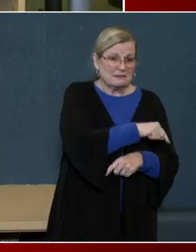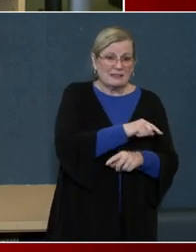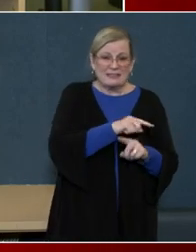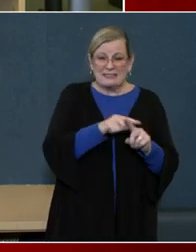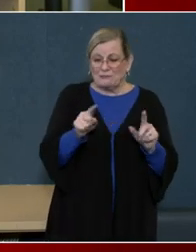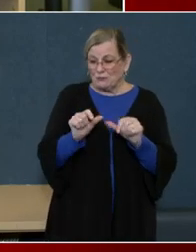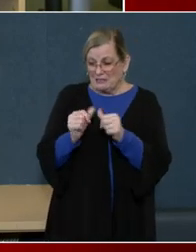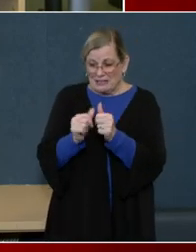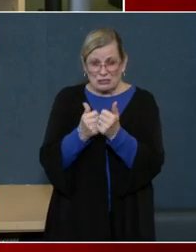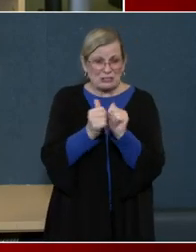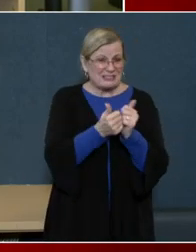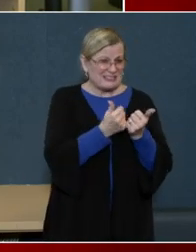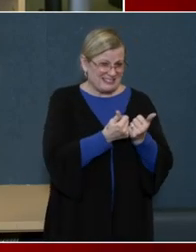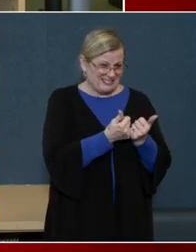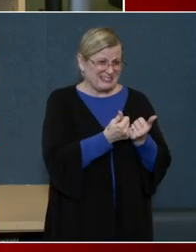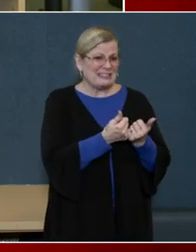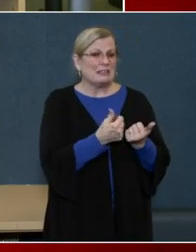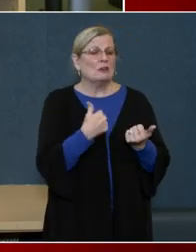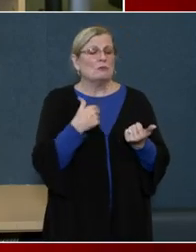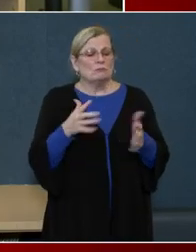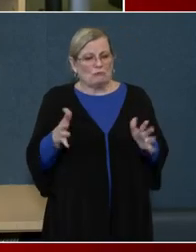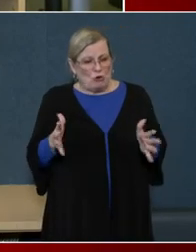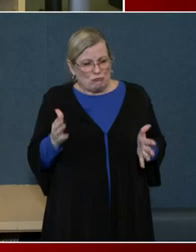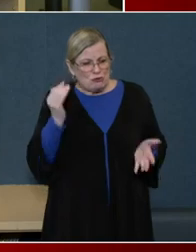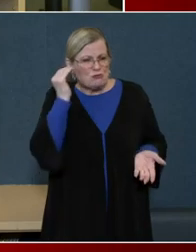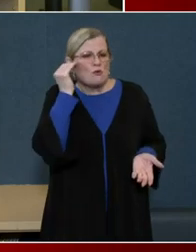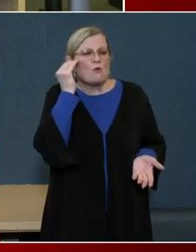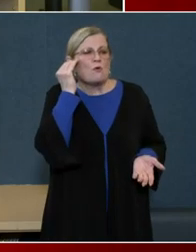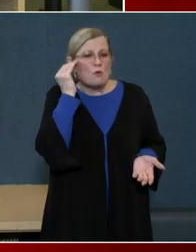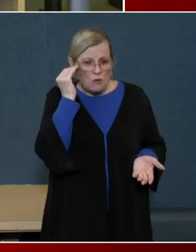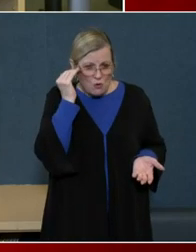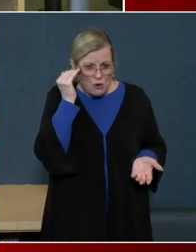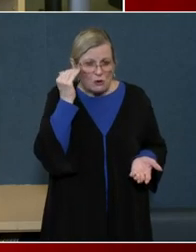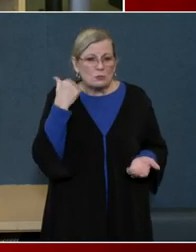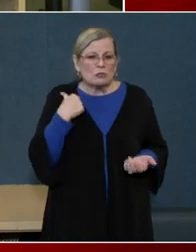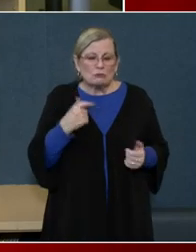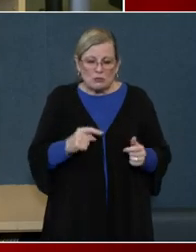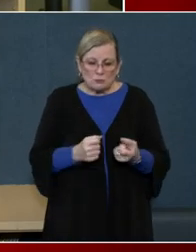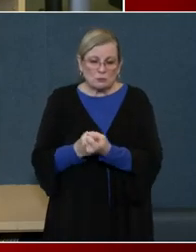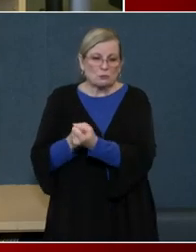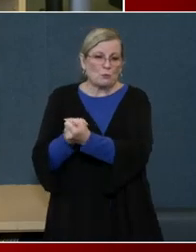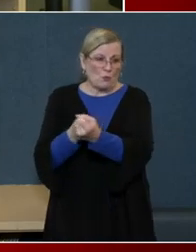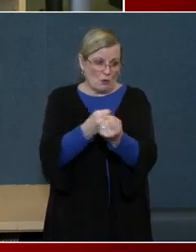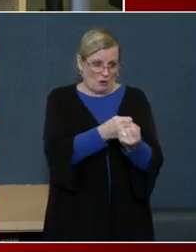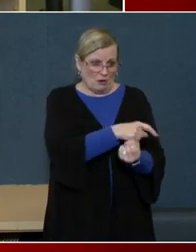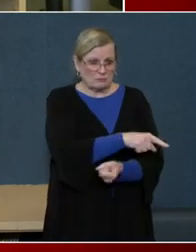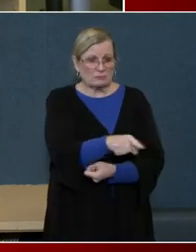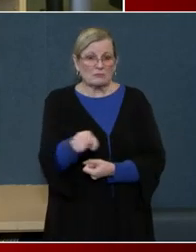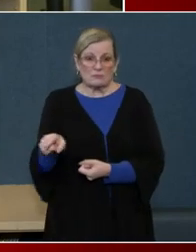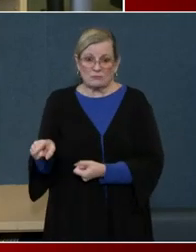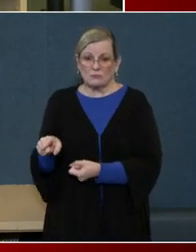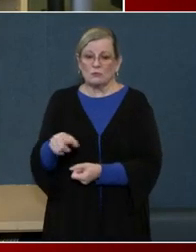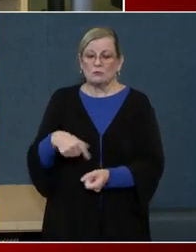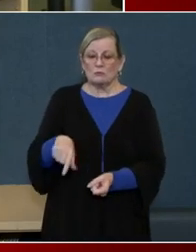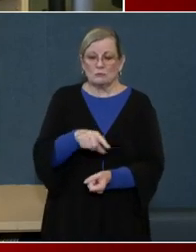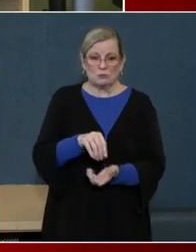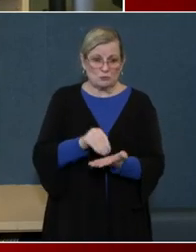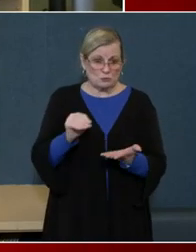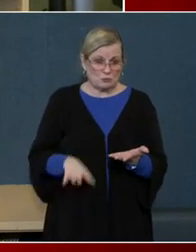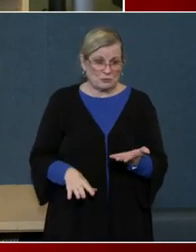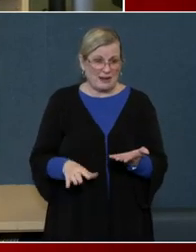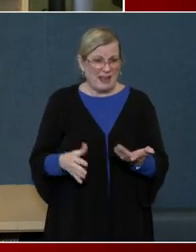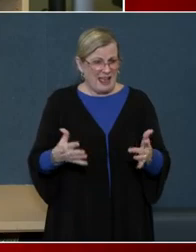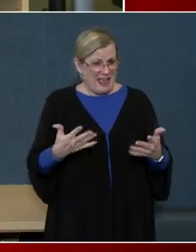we're confident will support us in our efforts to provide in-person experiences to our students. Is there any money in the budget to